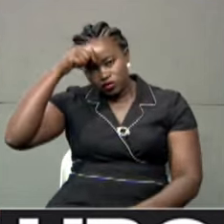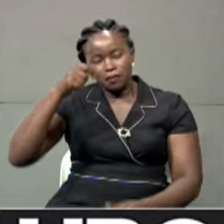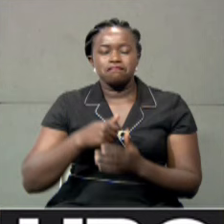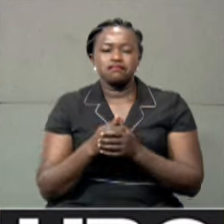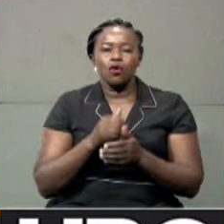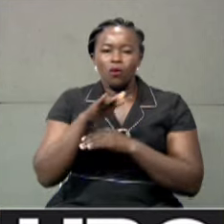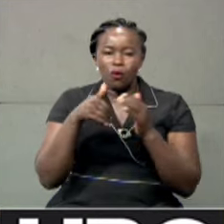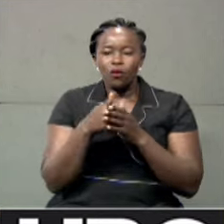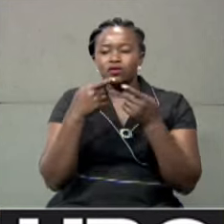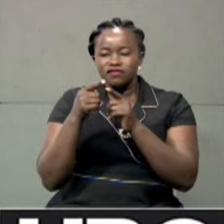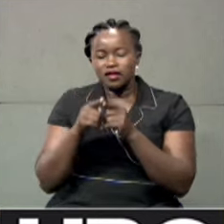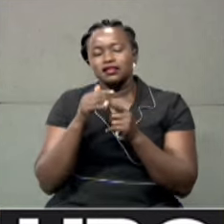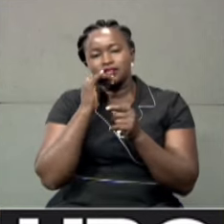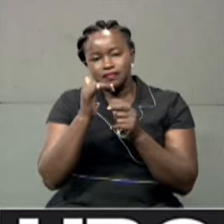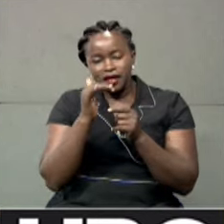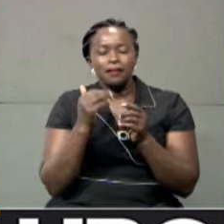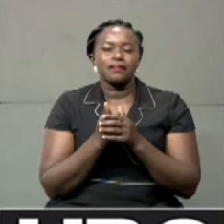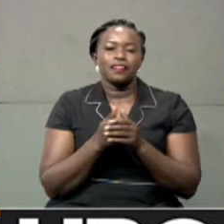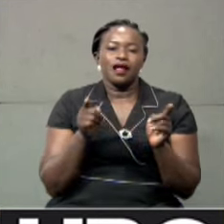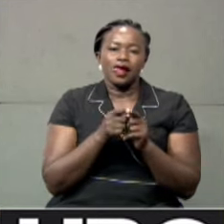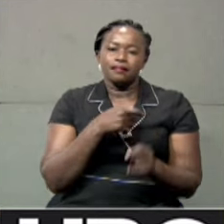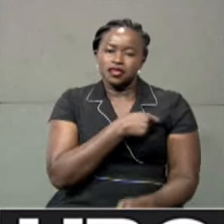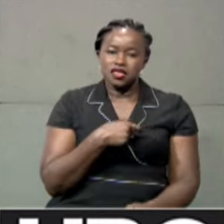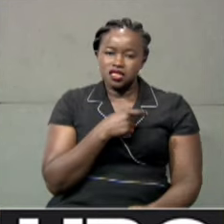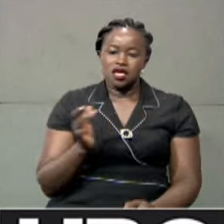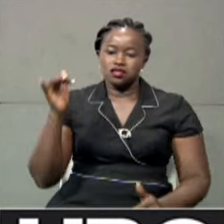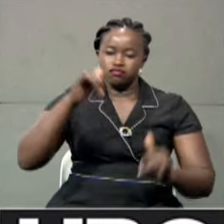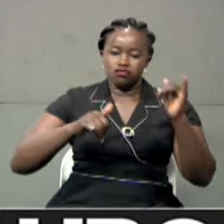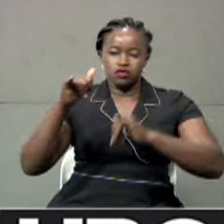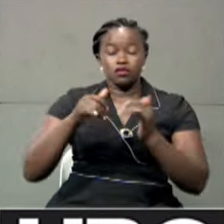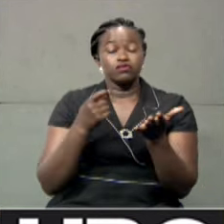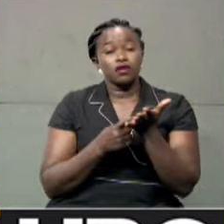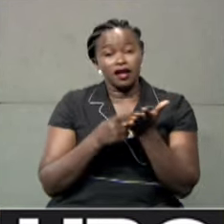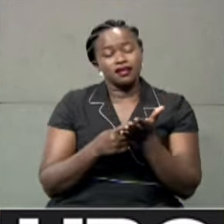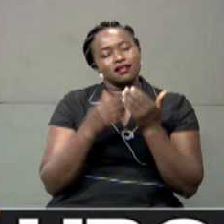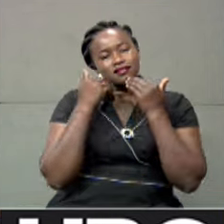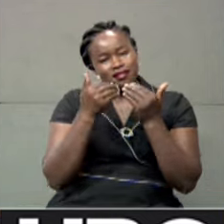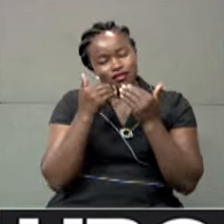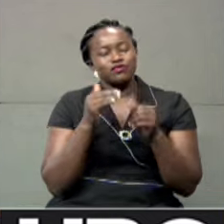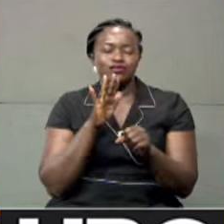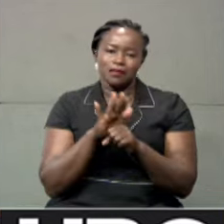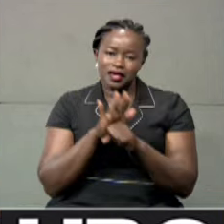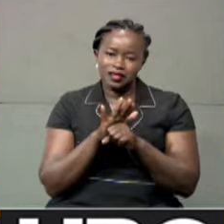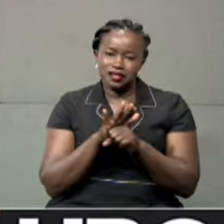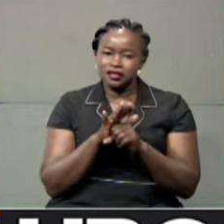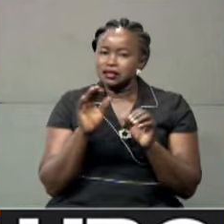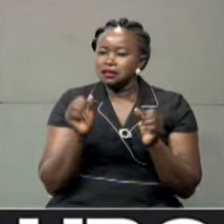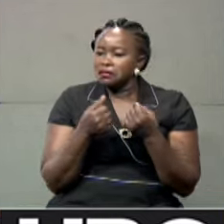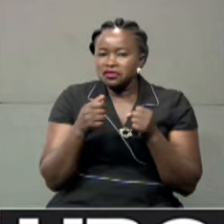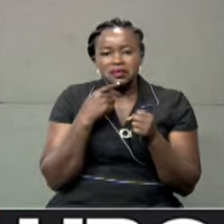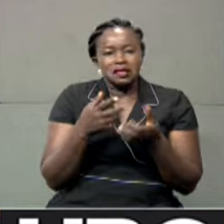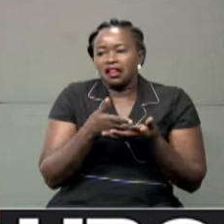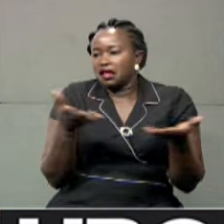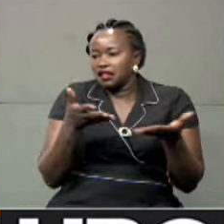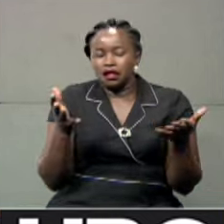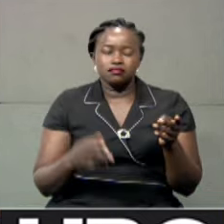the speakers and the delegates that came to Uganda. We want to thank you so, so much. We do not take this for